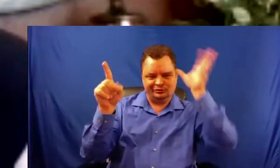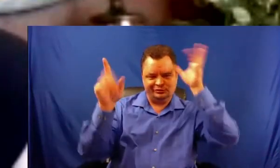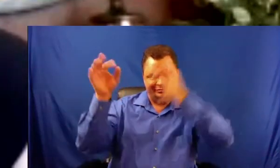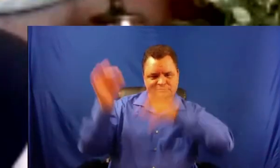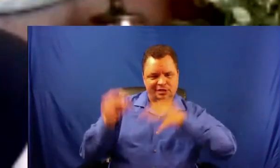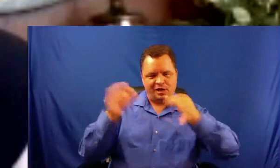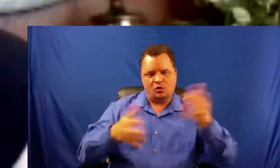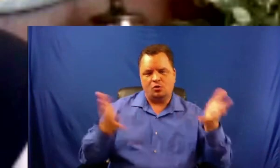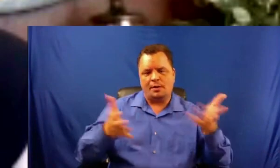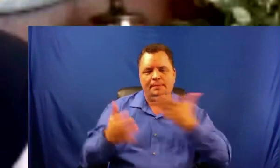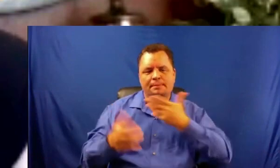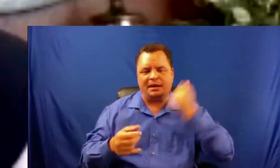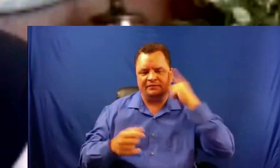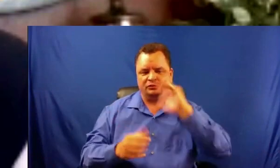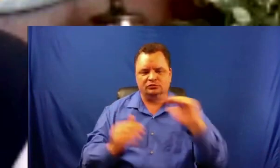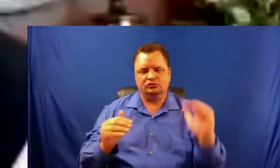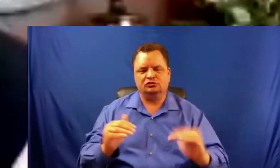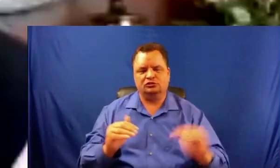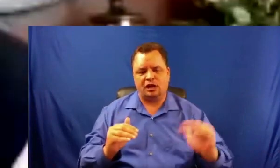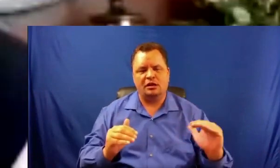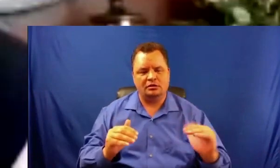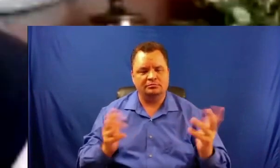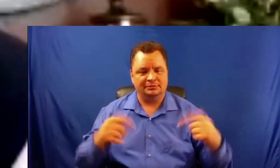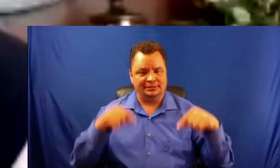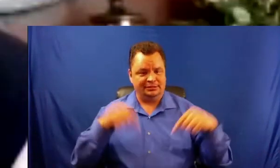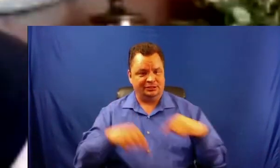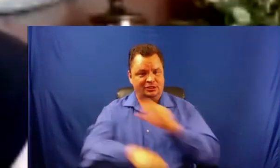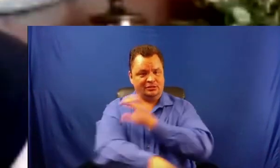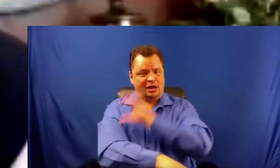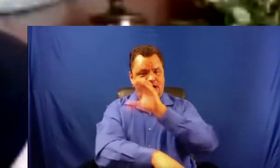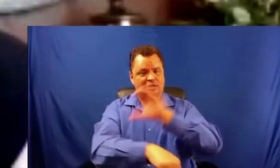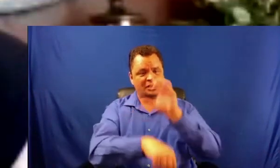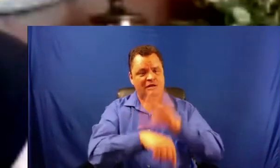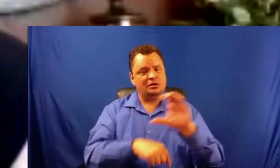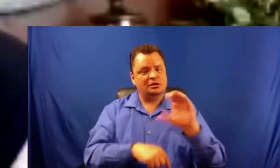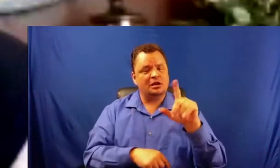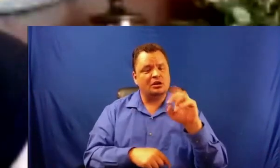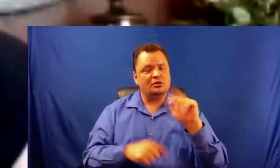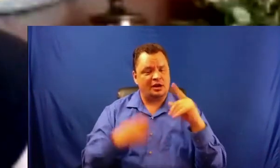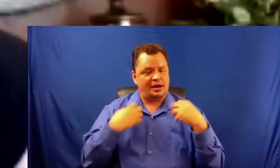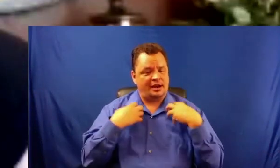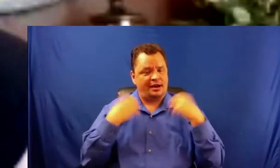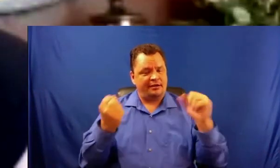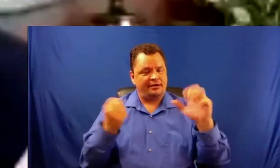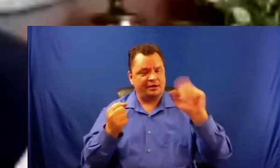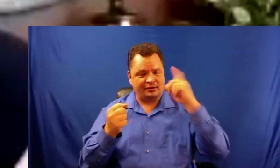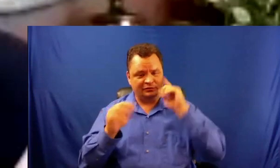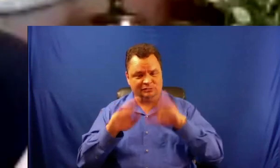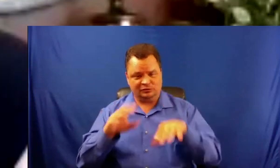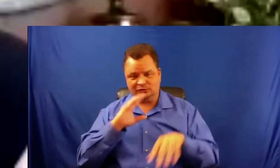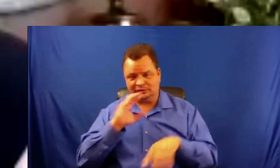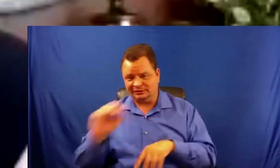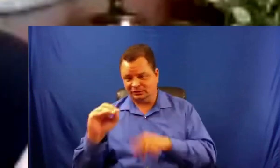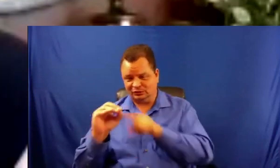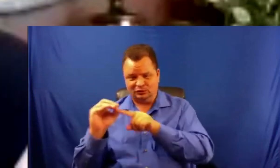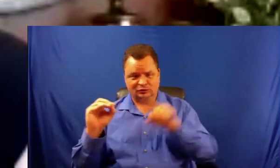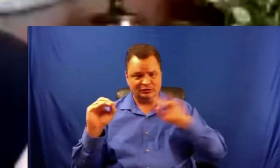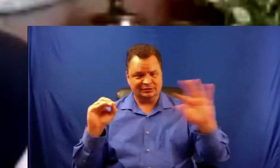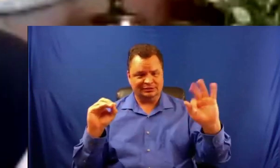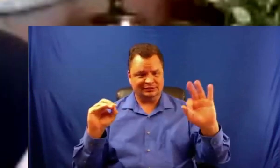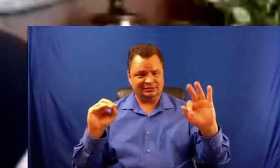In Colorado, the overall recovery rate for COVID-19 in cases for children aged 0 to 19 is